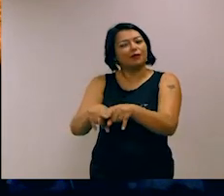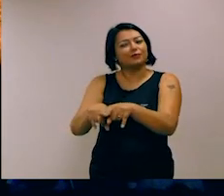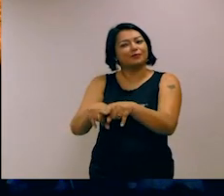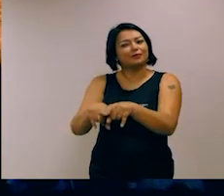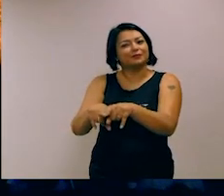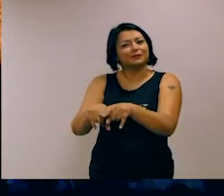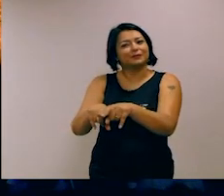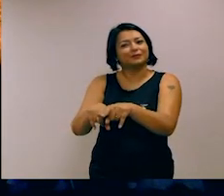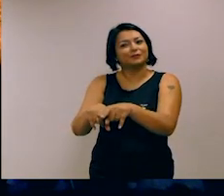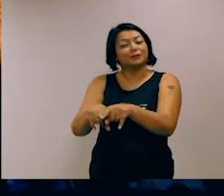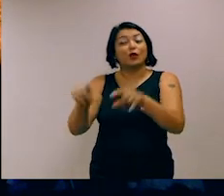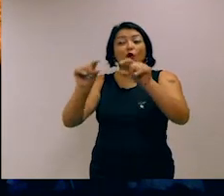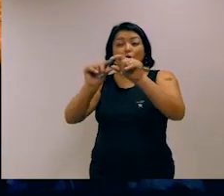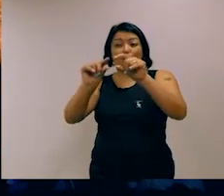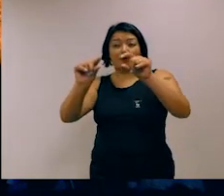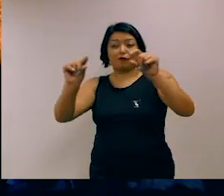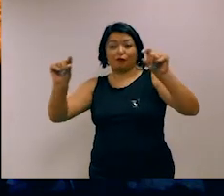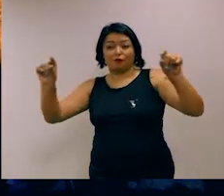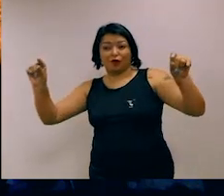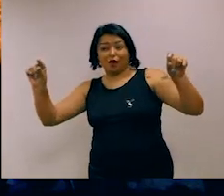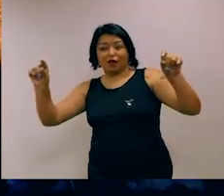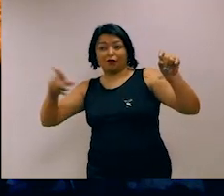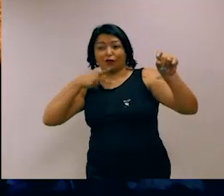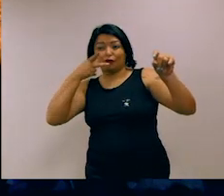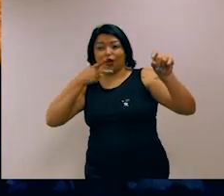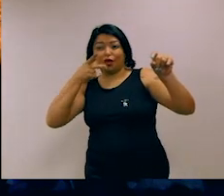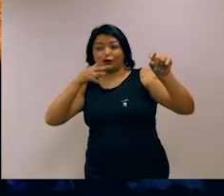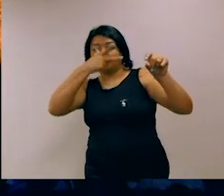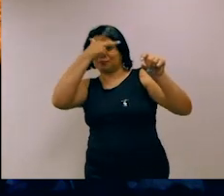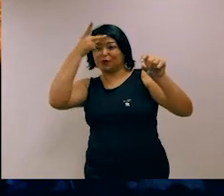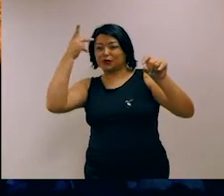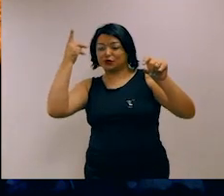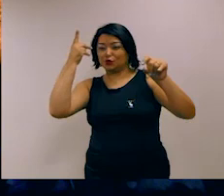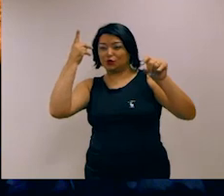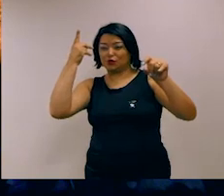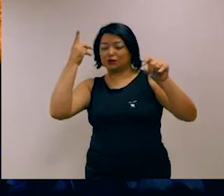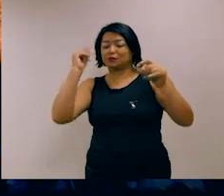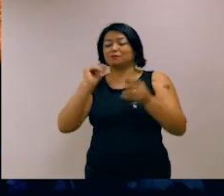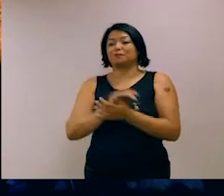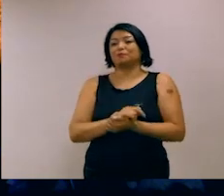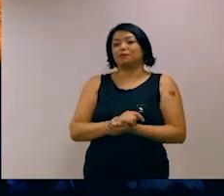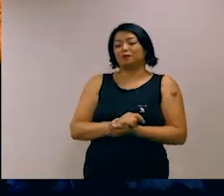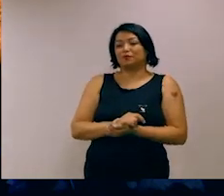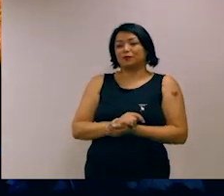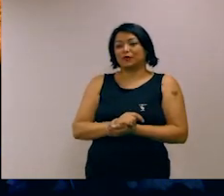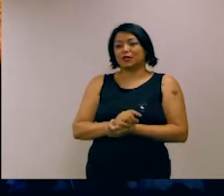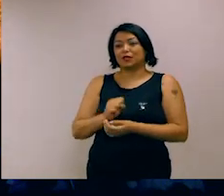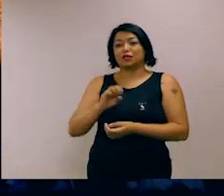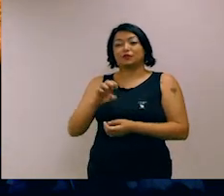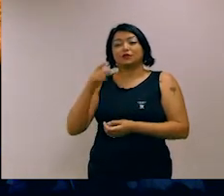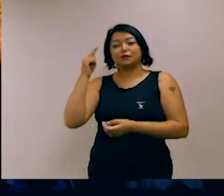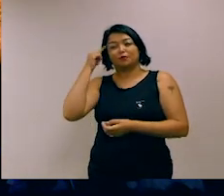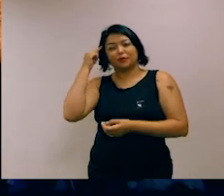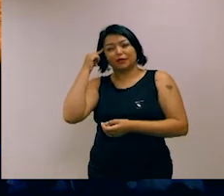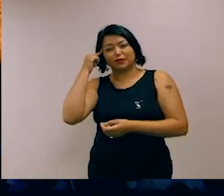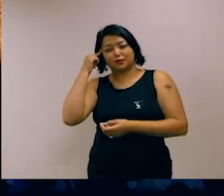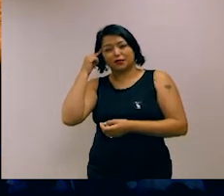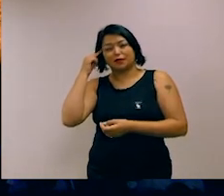people. If you remember, in the original experiment, we randomly sent different messages to 8